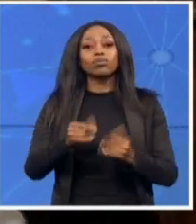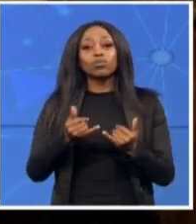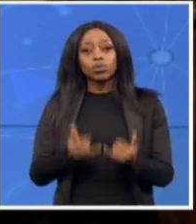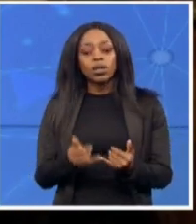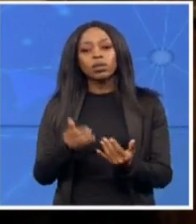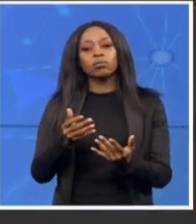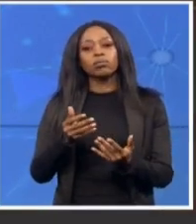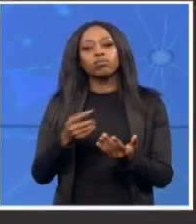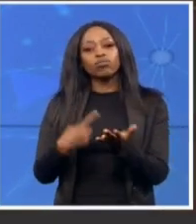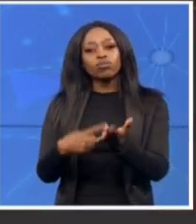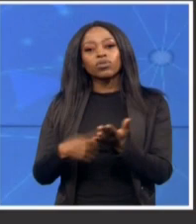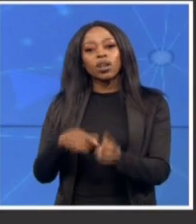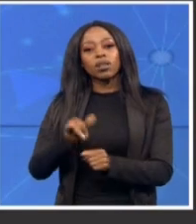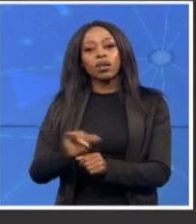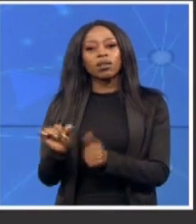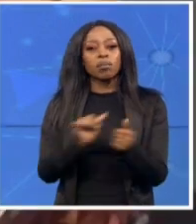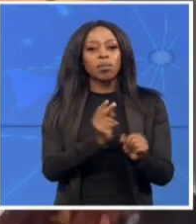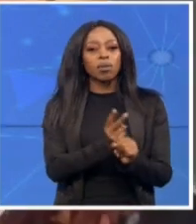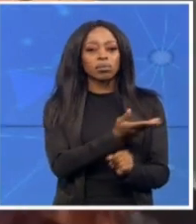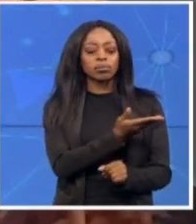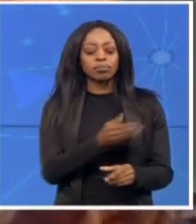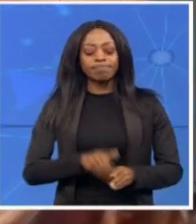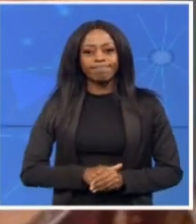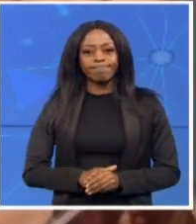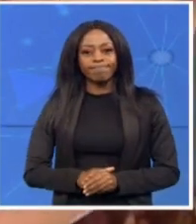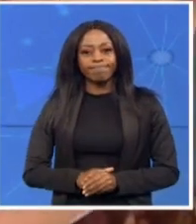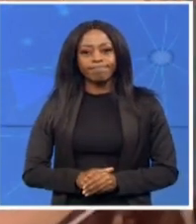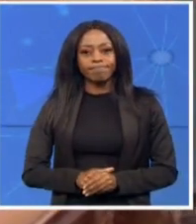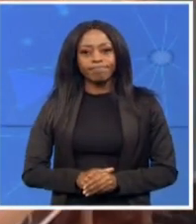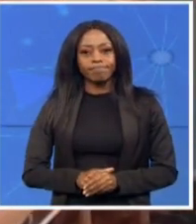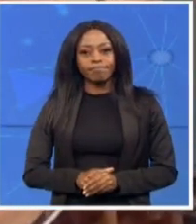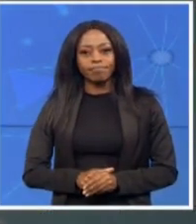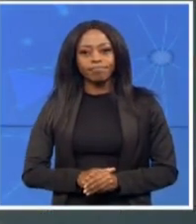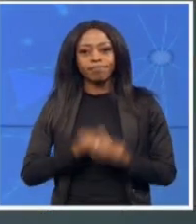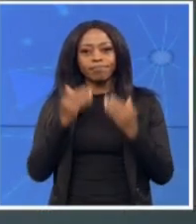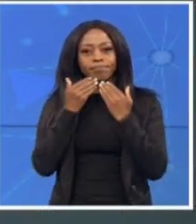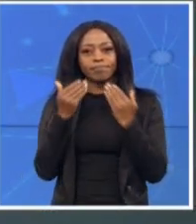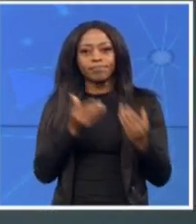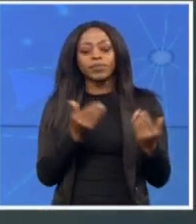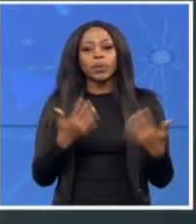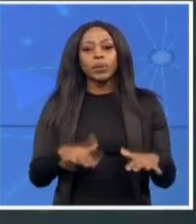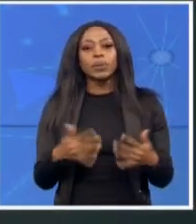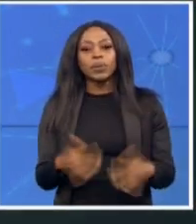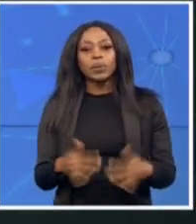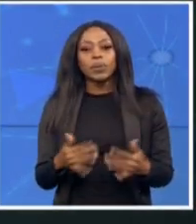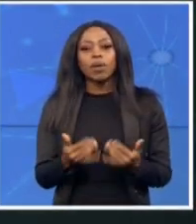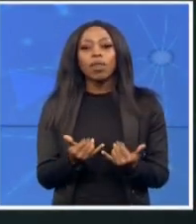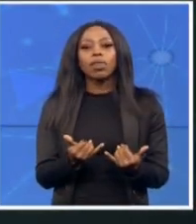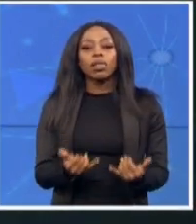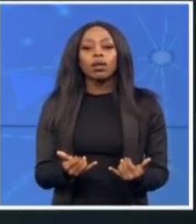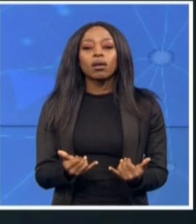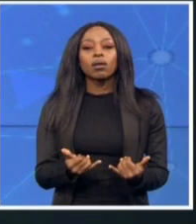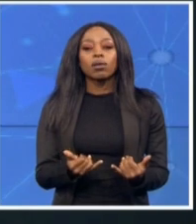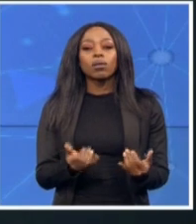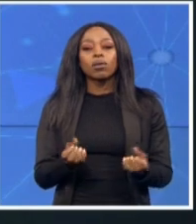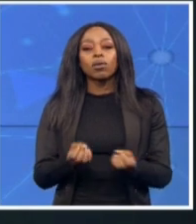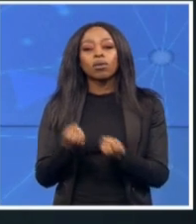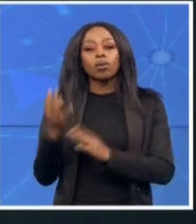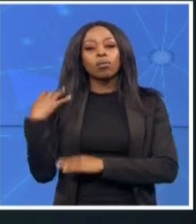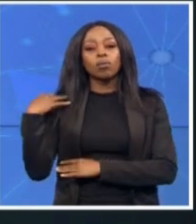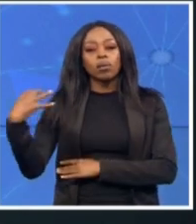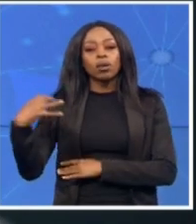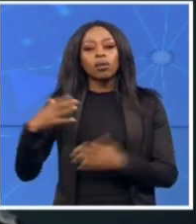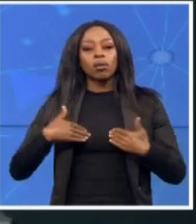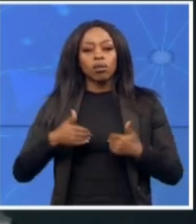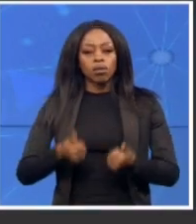you. Thank you very much, Premier. We'll now hand over to the Minister of Health in the Western Cape, Dr. Nomafrench and Mbombo.